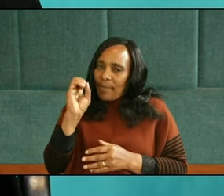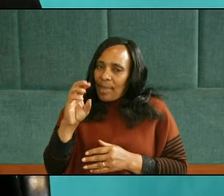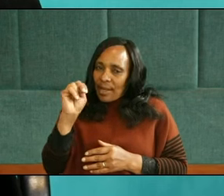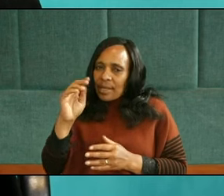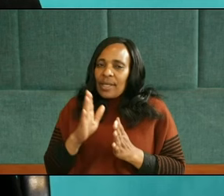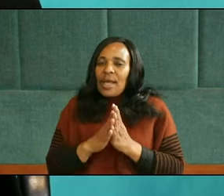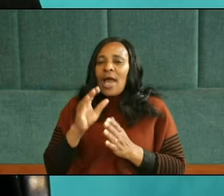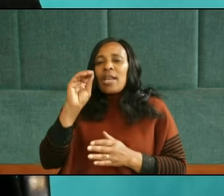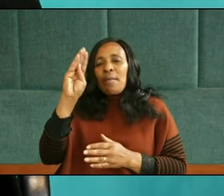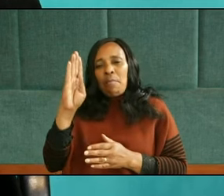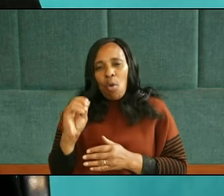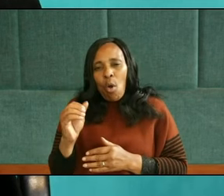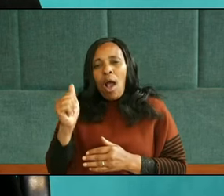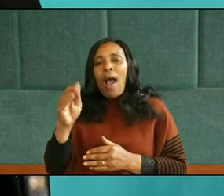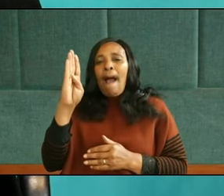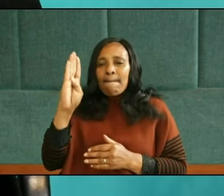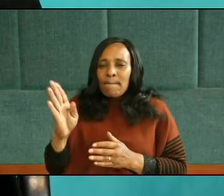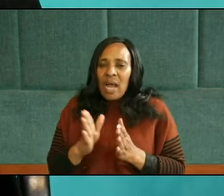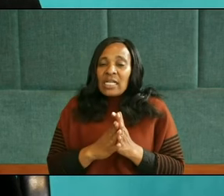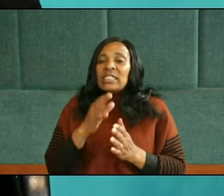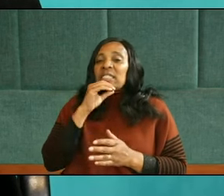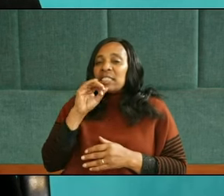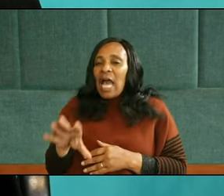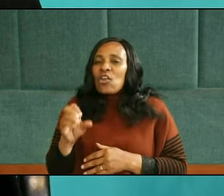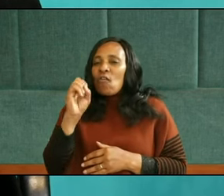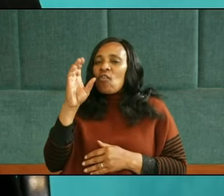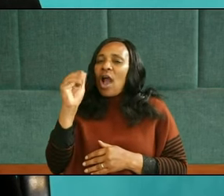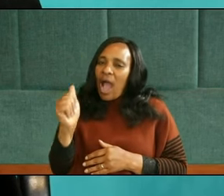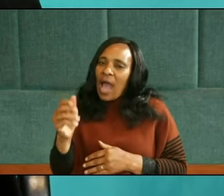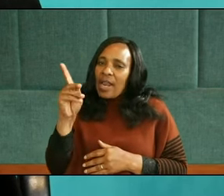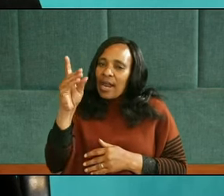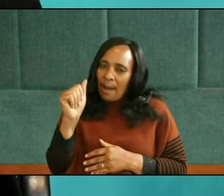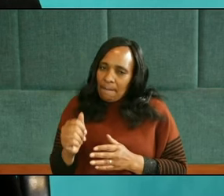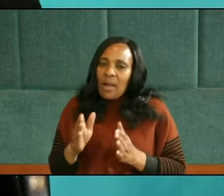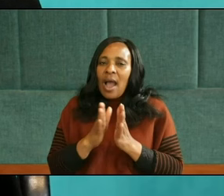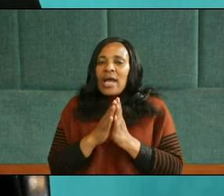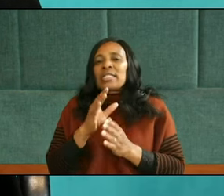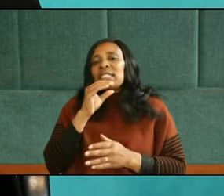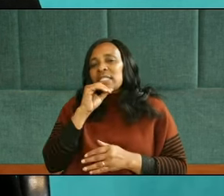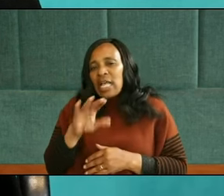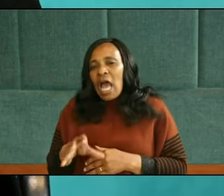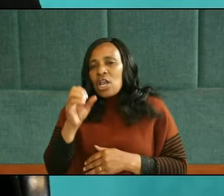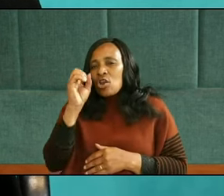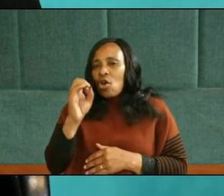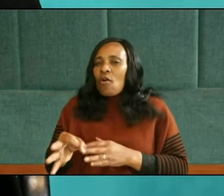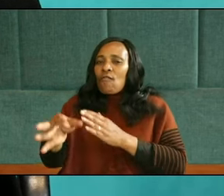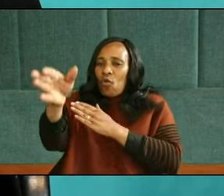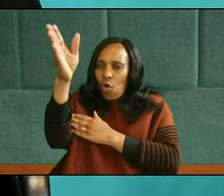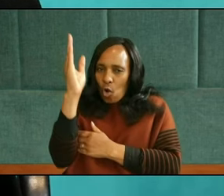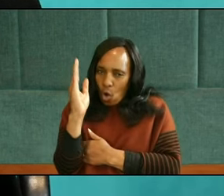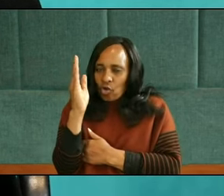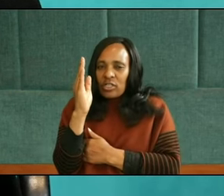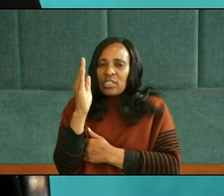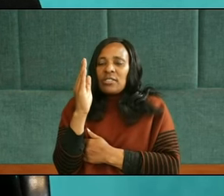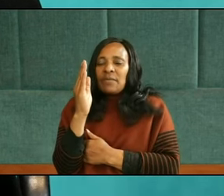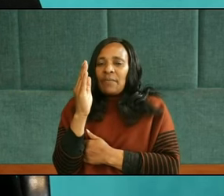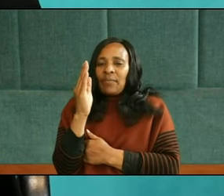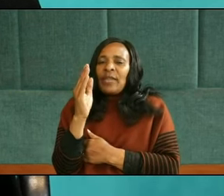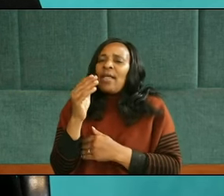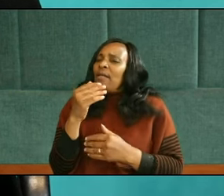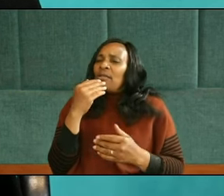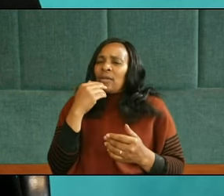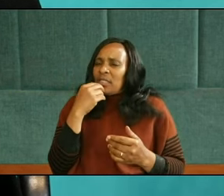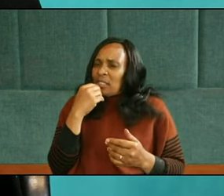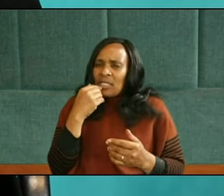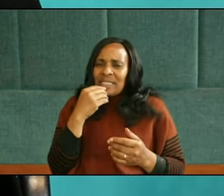Seth, the son of Adam, the son of God. Now, forgive me for butchering some of those names. Most